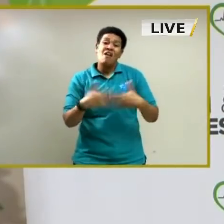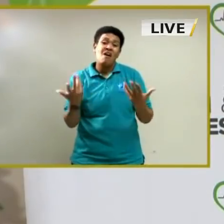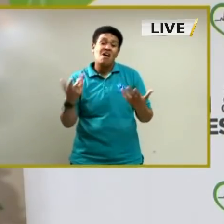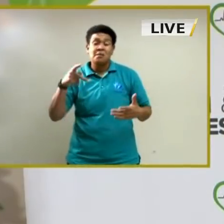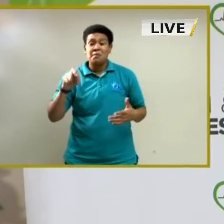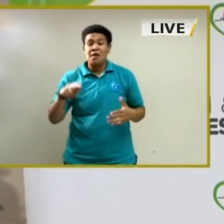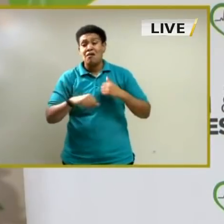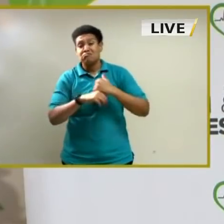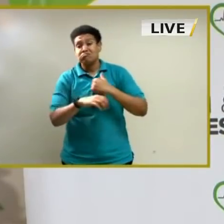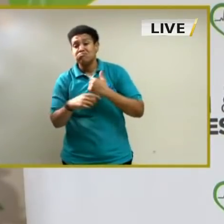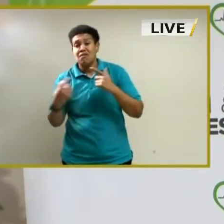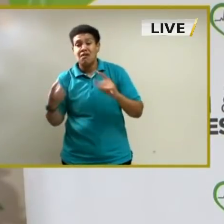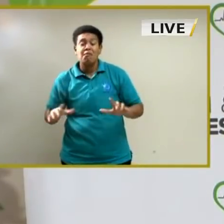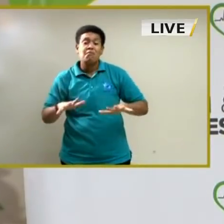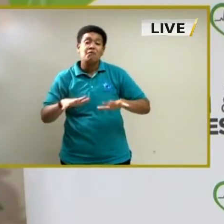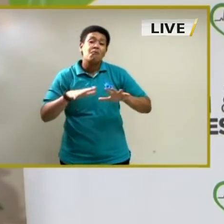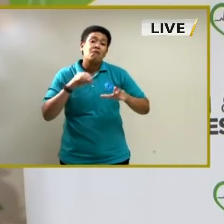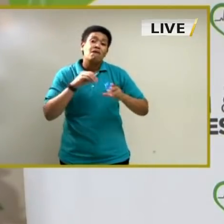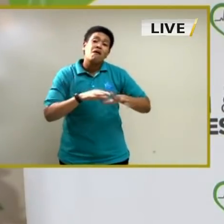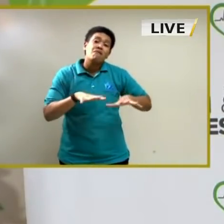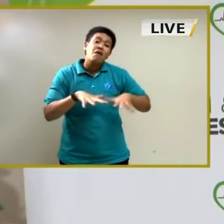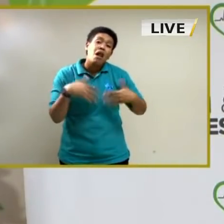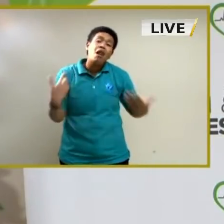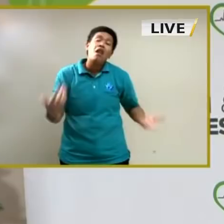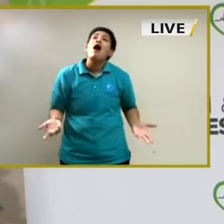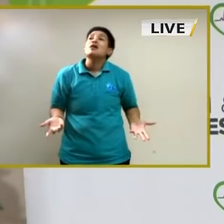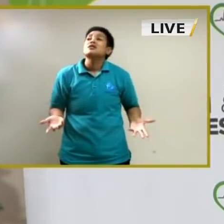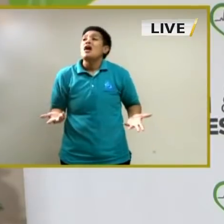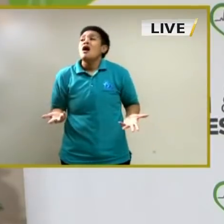education, a lot of